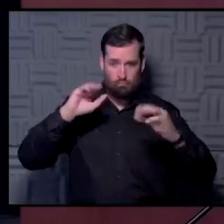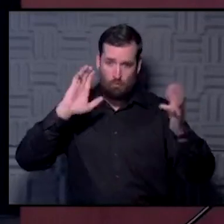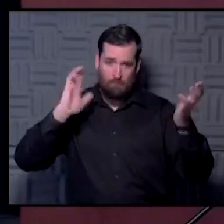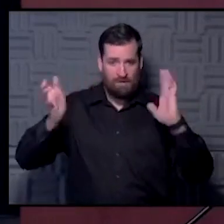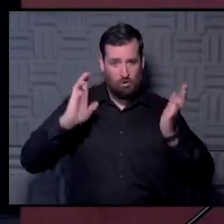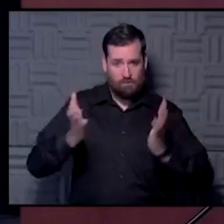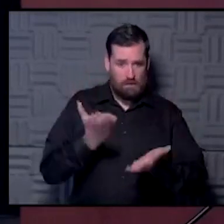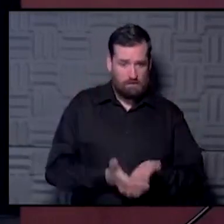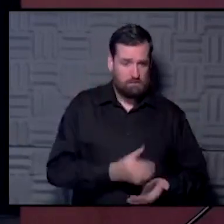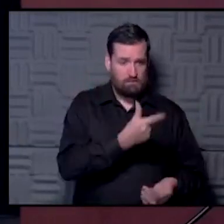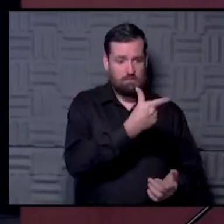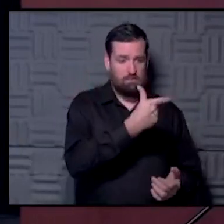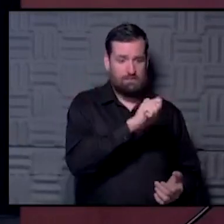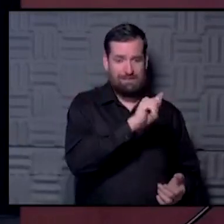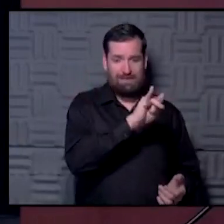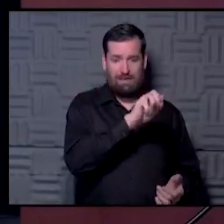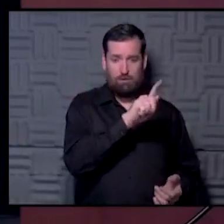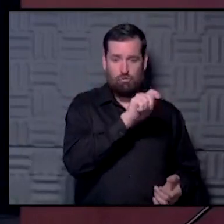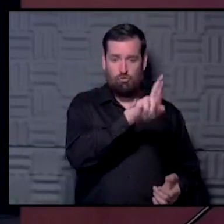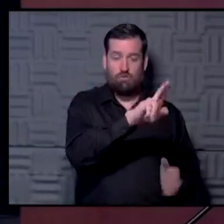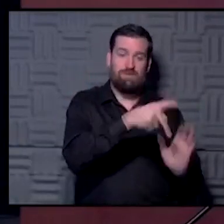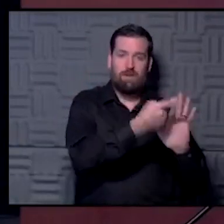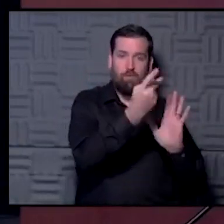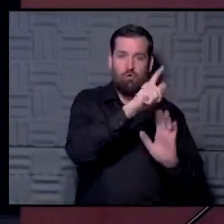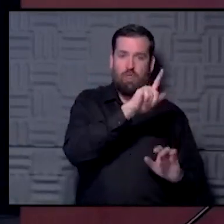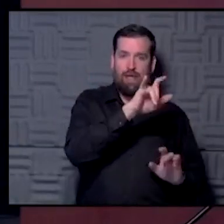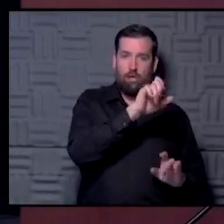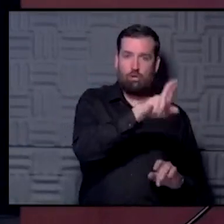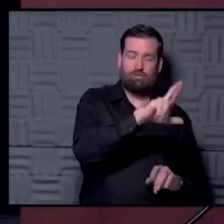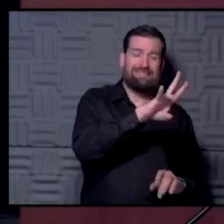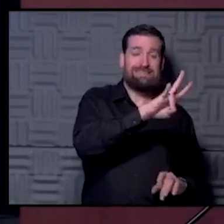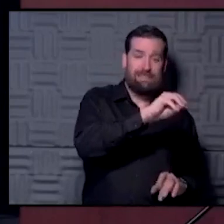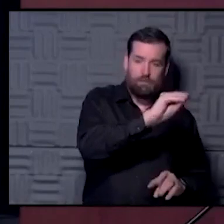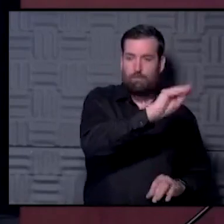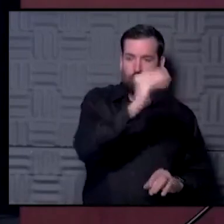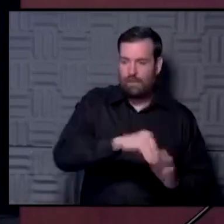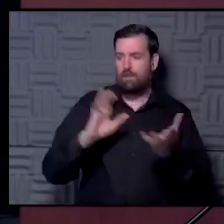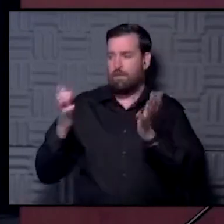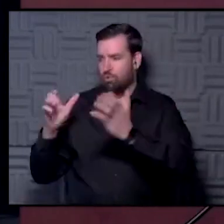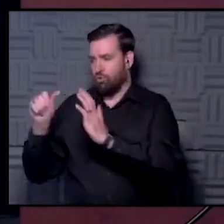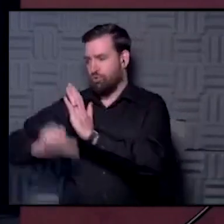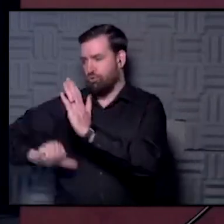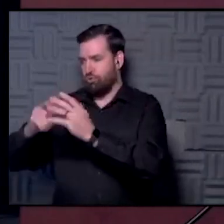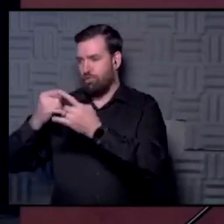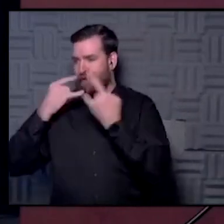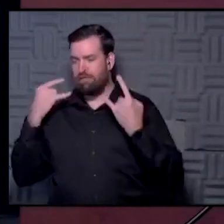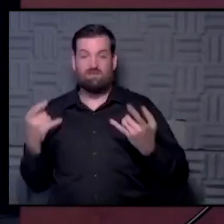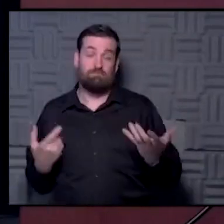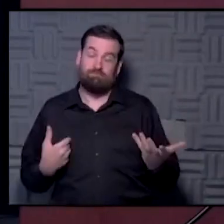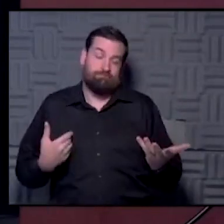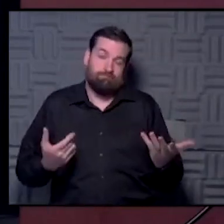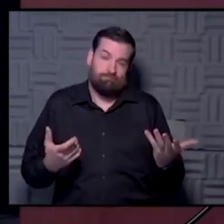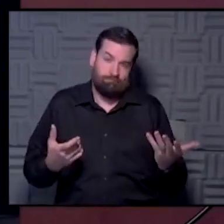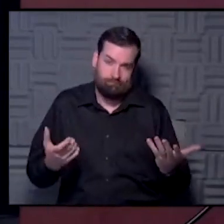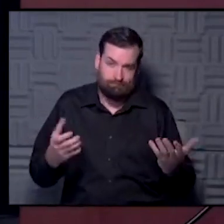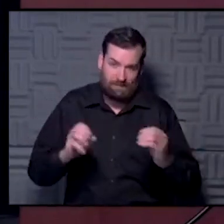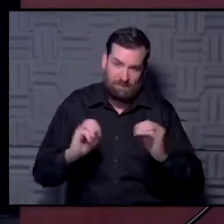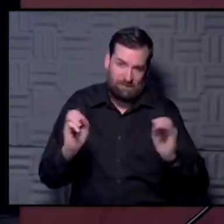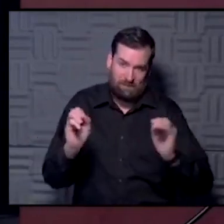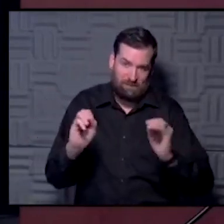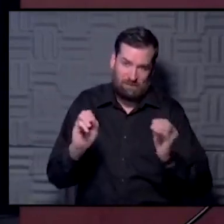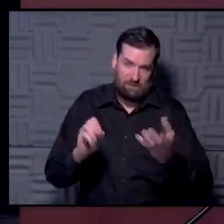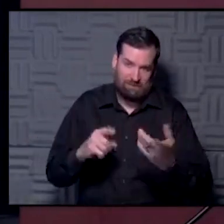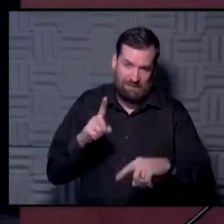evidence to say a double layer gaiter is 70% as effective as a surgical mask. We don't know that. I'm not sure we ever will.